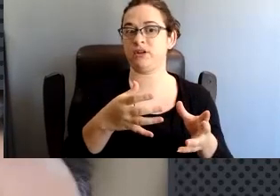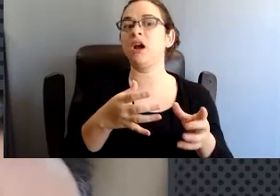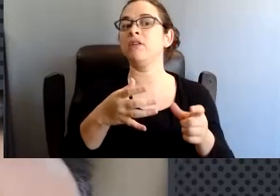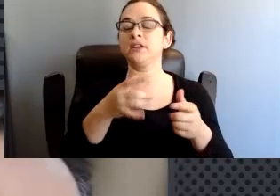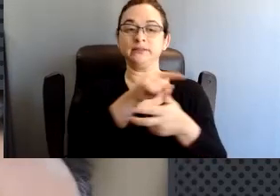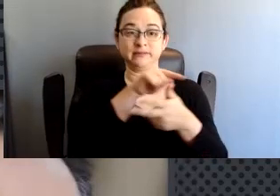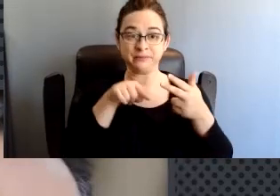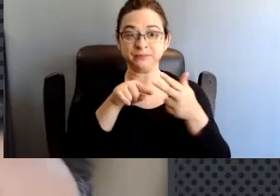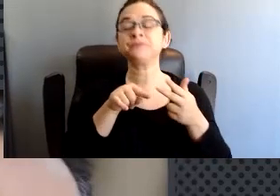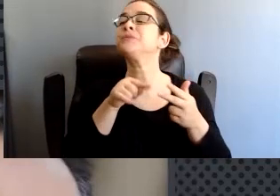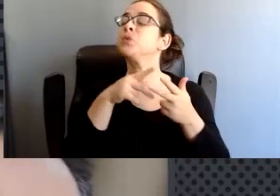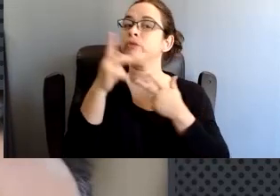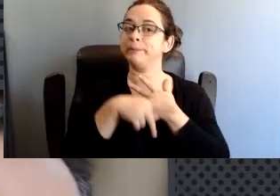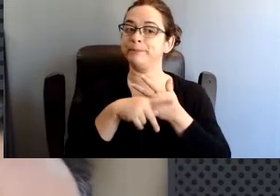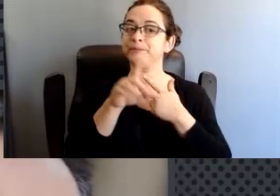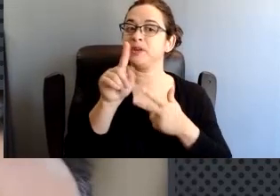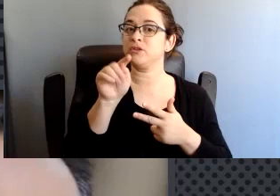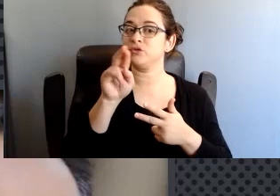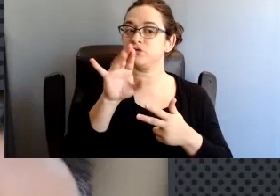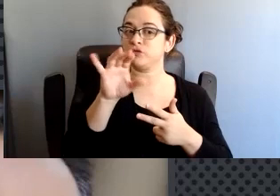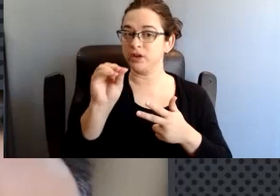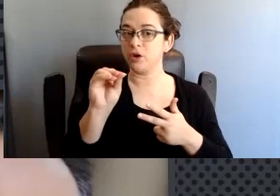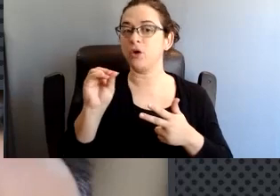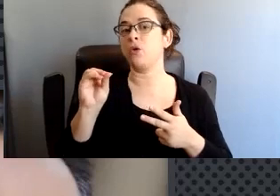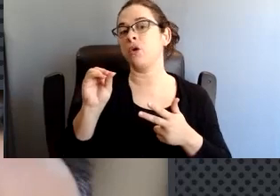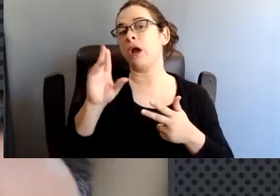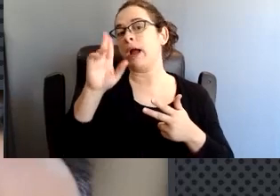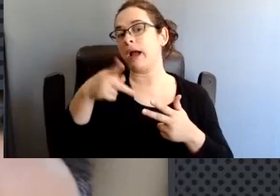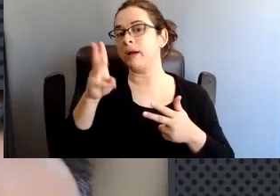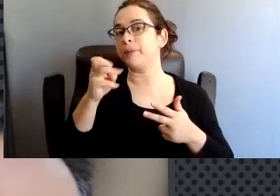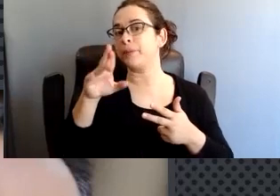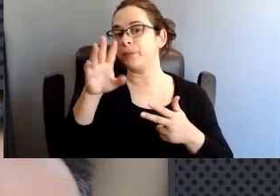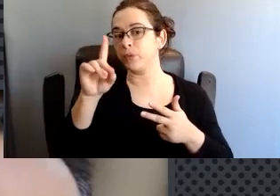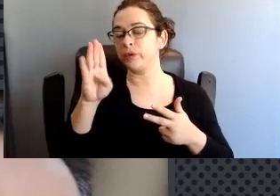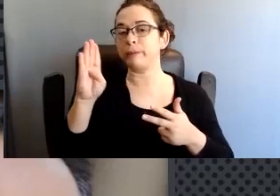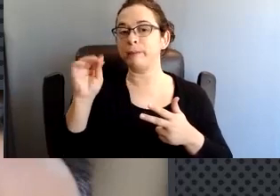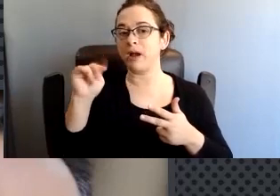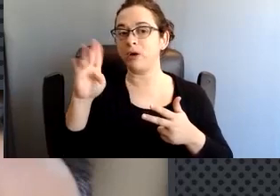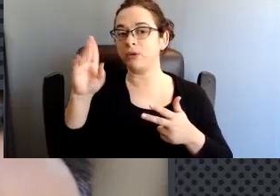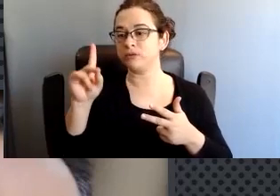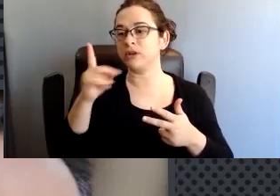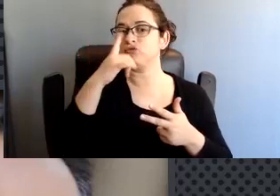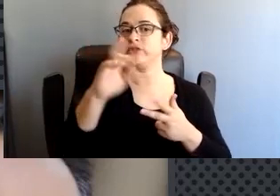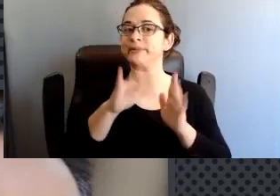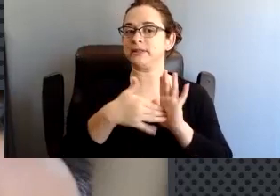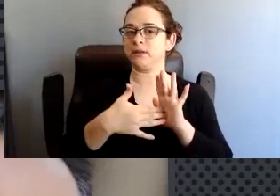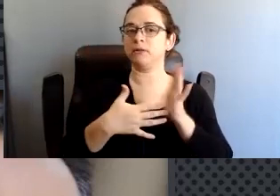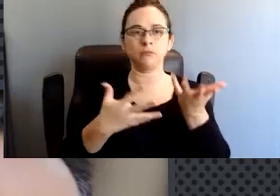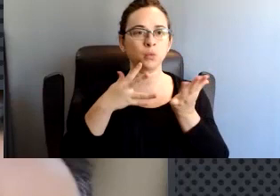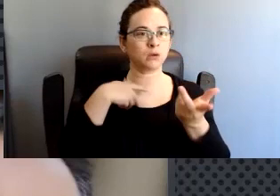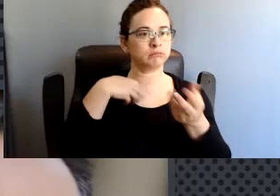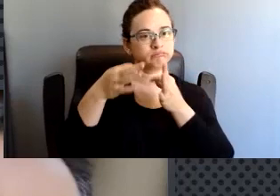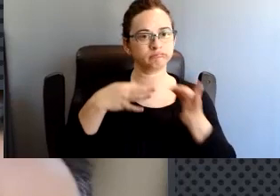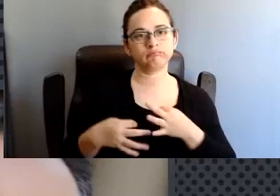program. And so I'm going to talk to you a little bit about what we do, who we are, and then we'll have some interaction just so we can hear a little